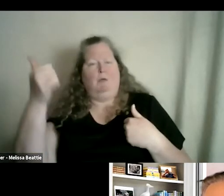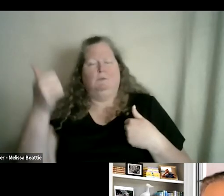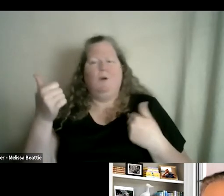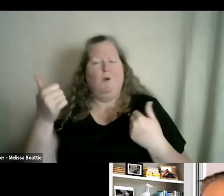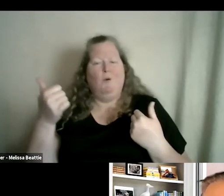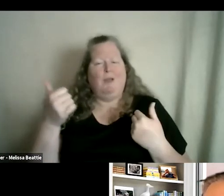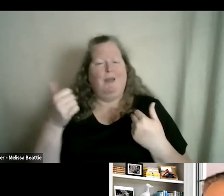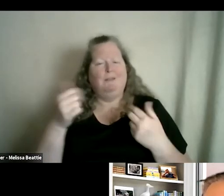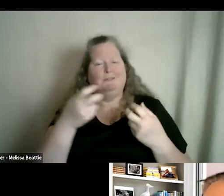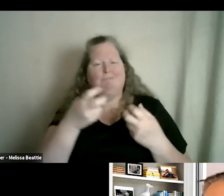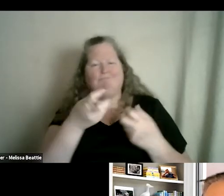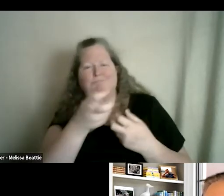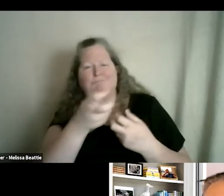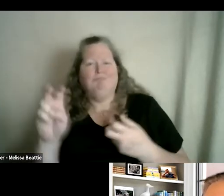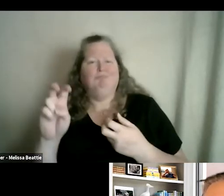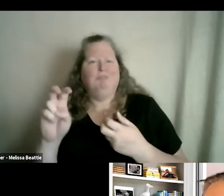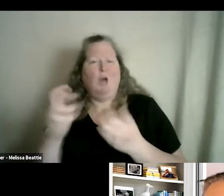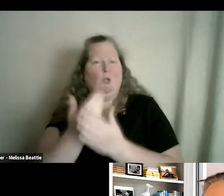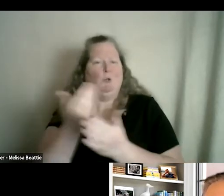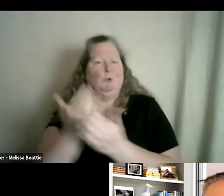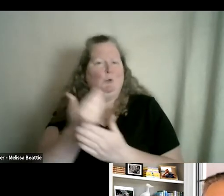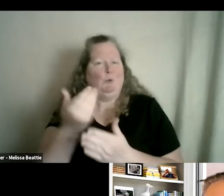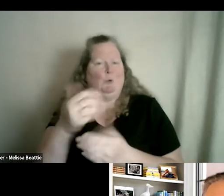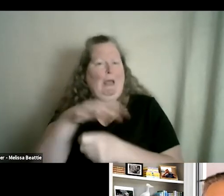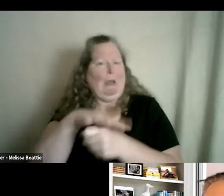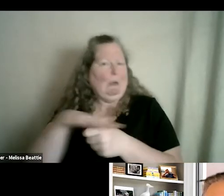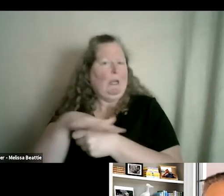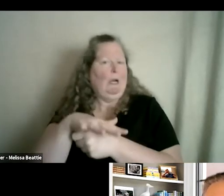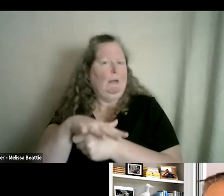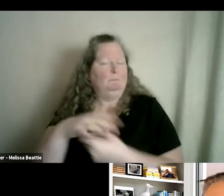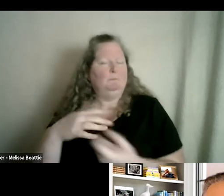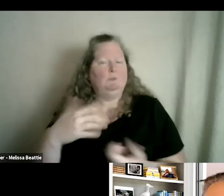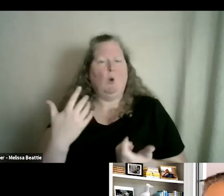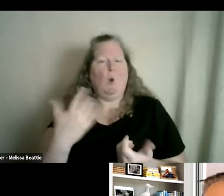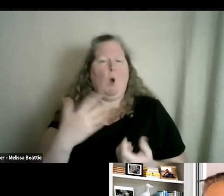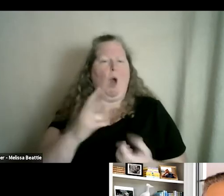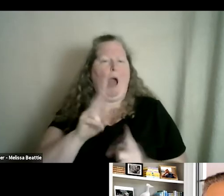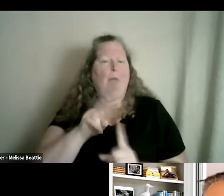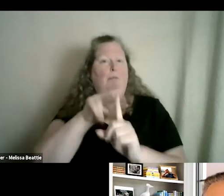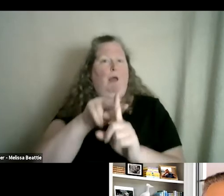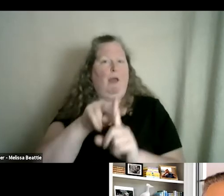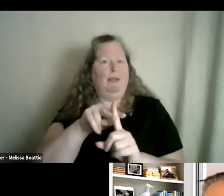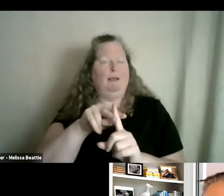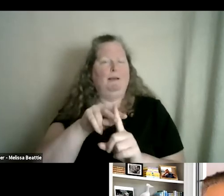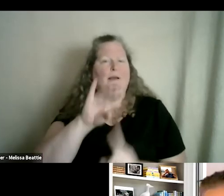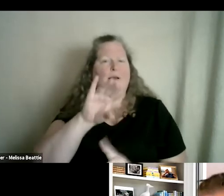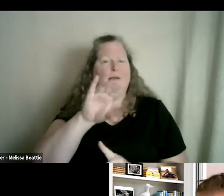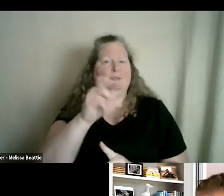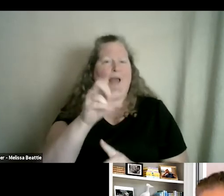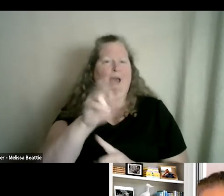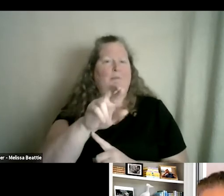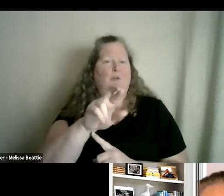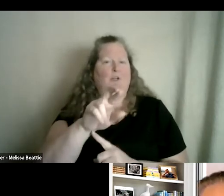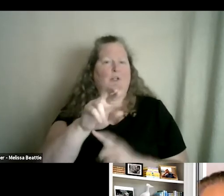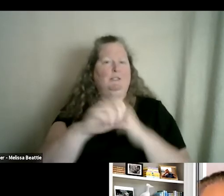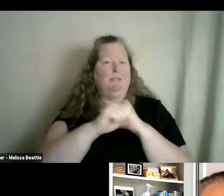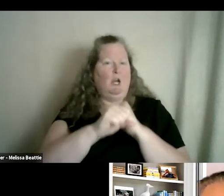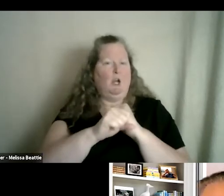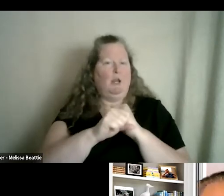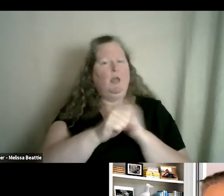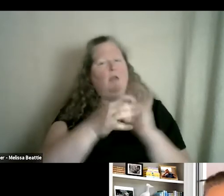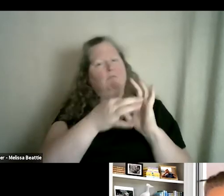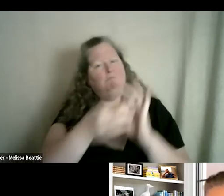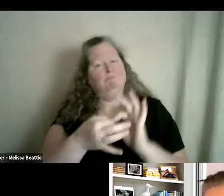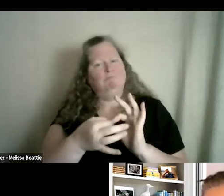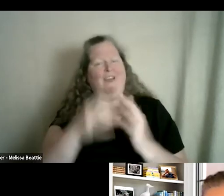that. And again, it's applying the cybersecurity through value monetized effort. Exactly. Whether